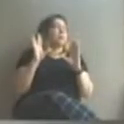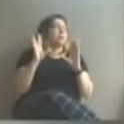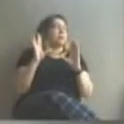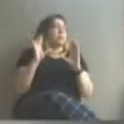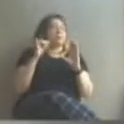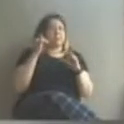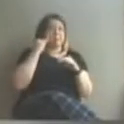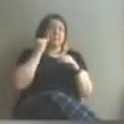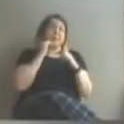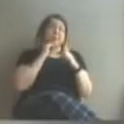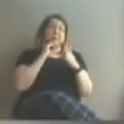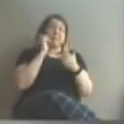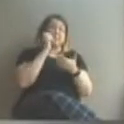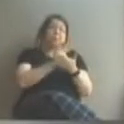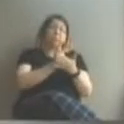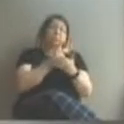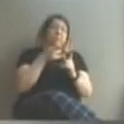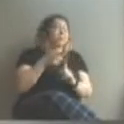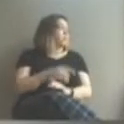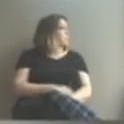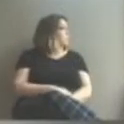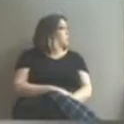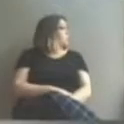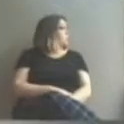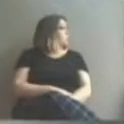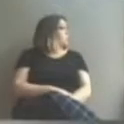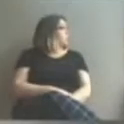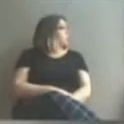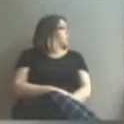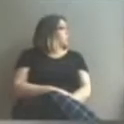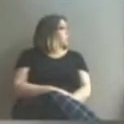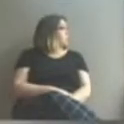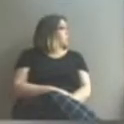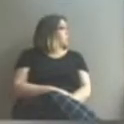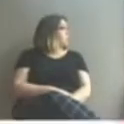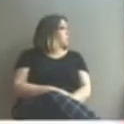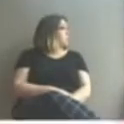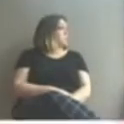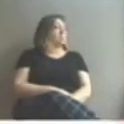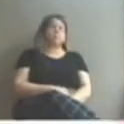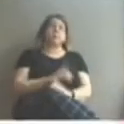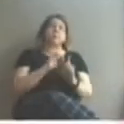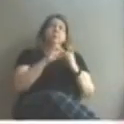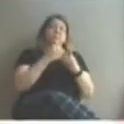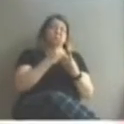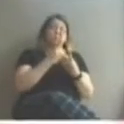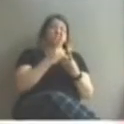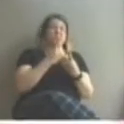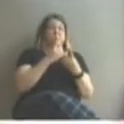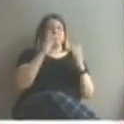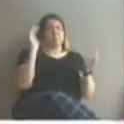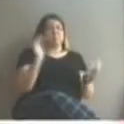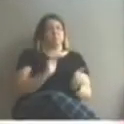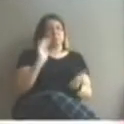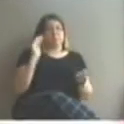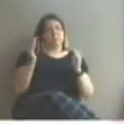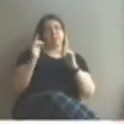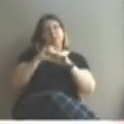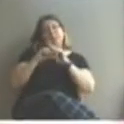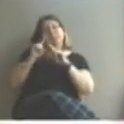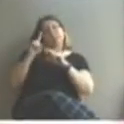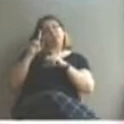if we pass this? Now, albeit the district I came from was a quarter the size of this, but as a